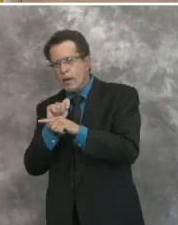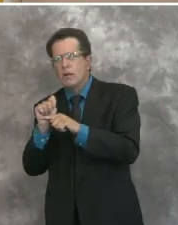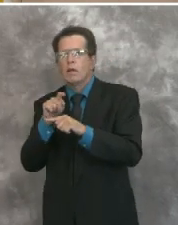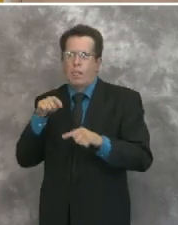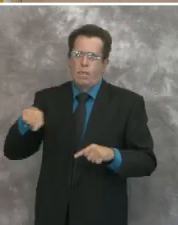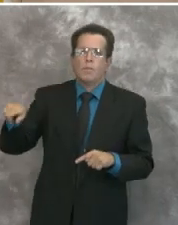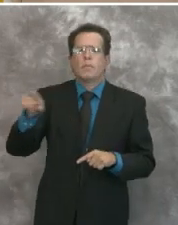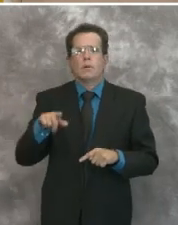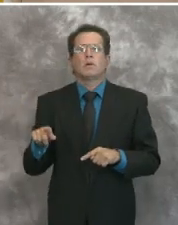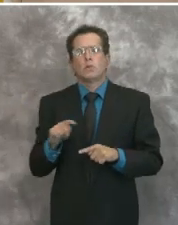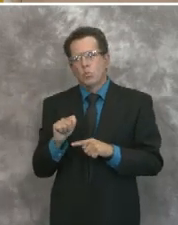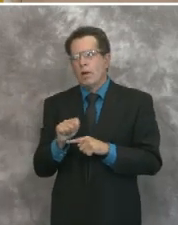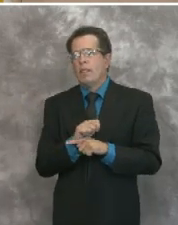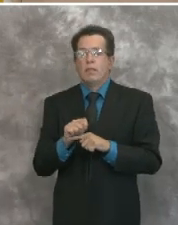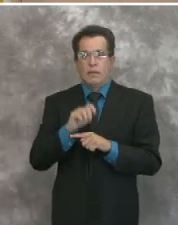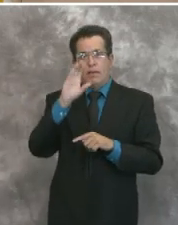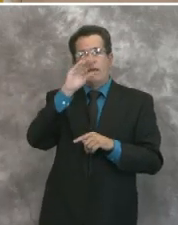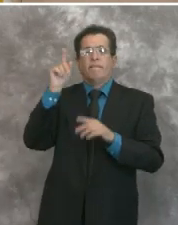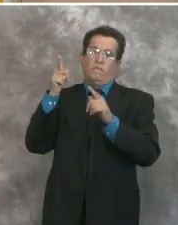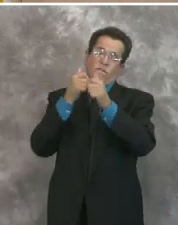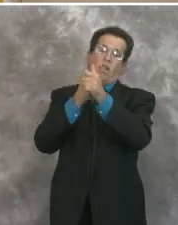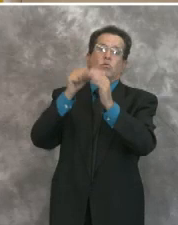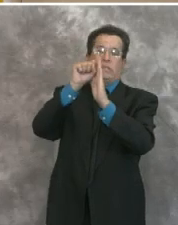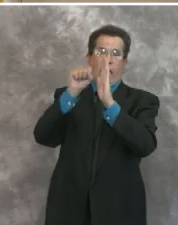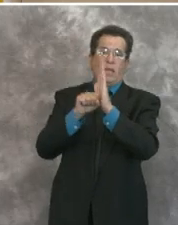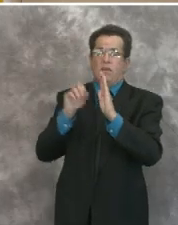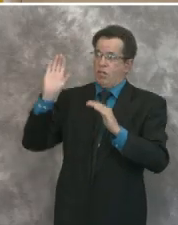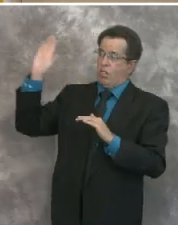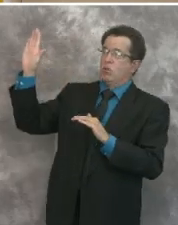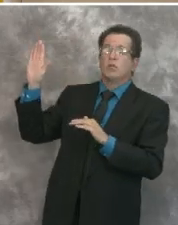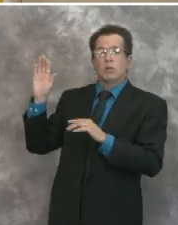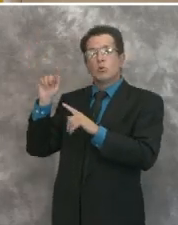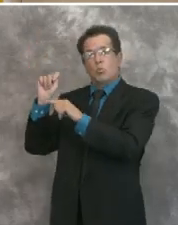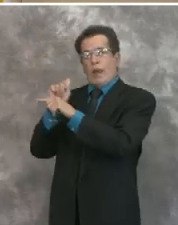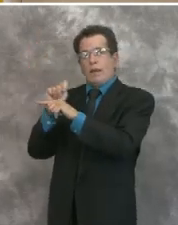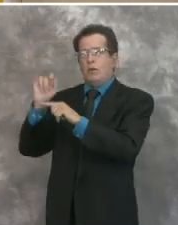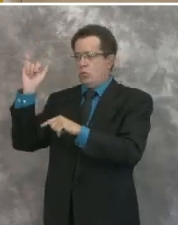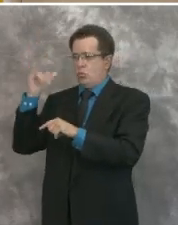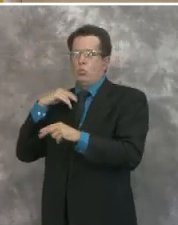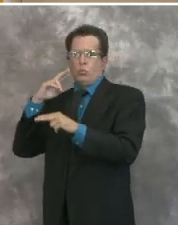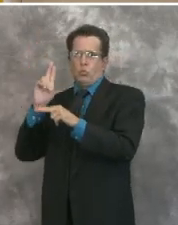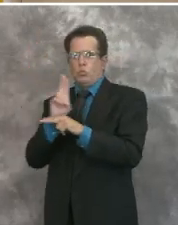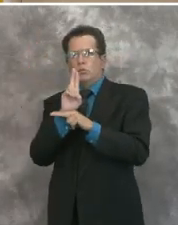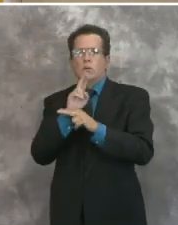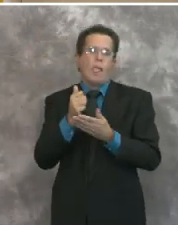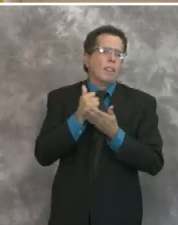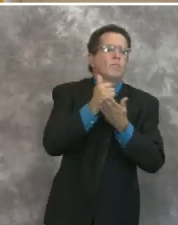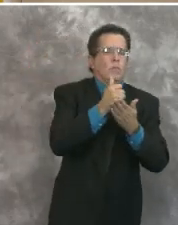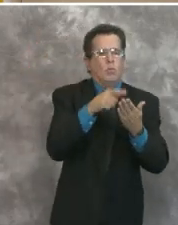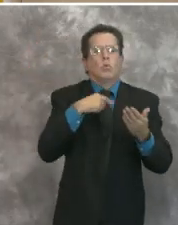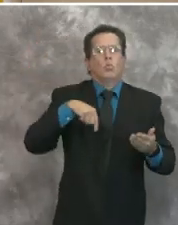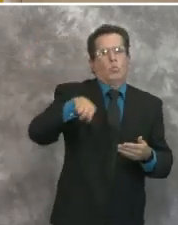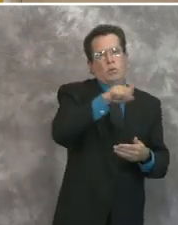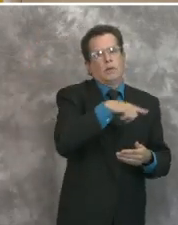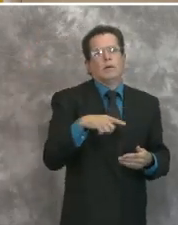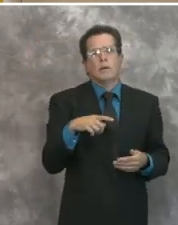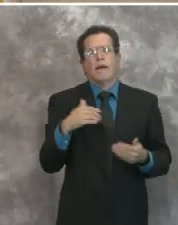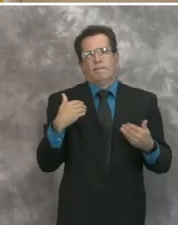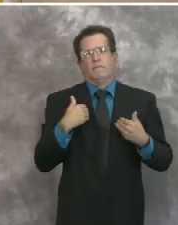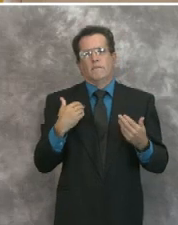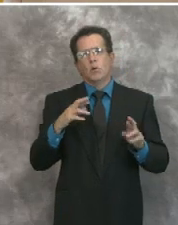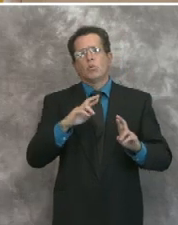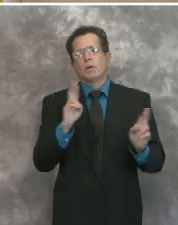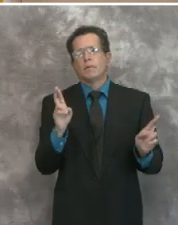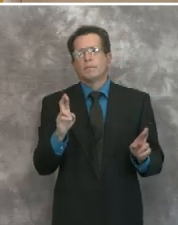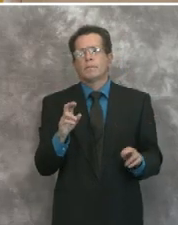the training that the state has and utilize elements of that to complement what we already have in place. And there was